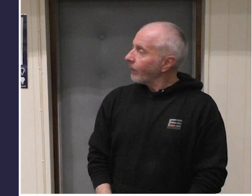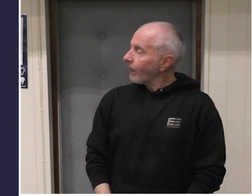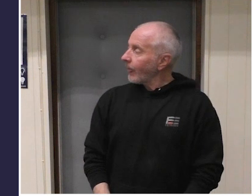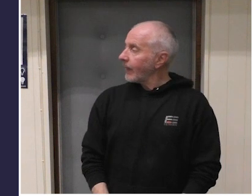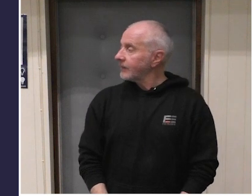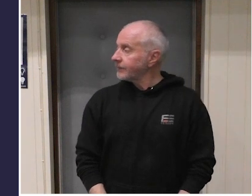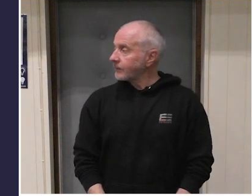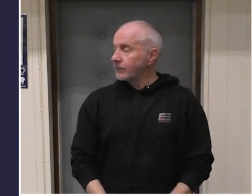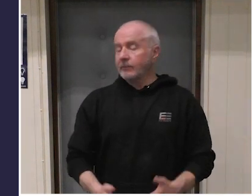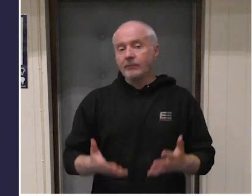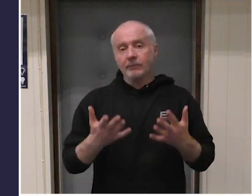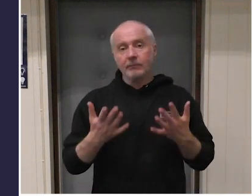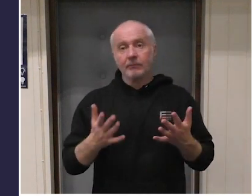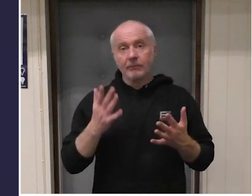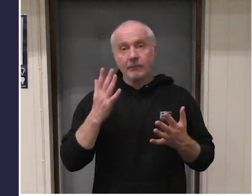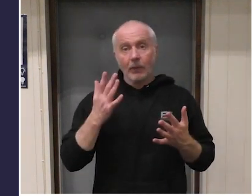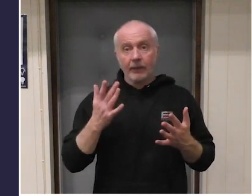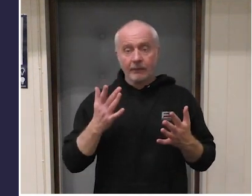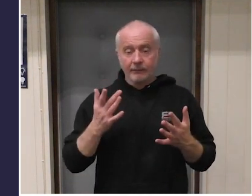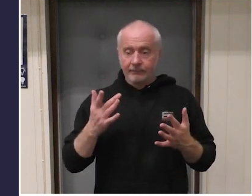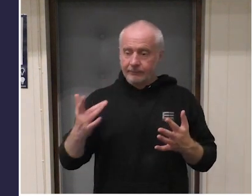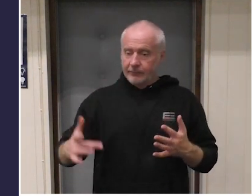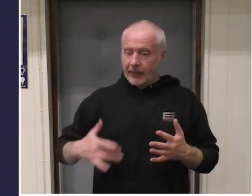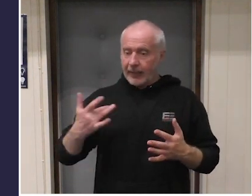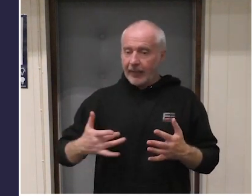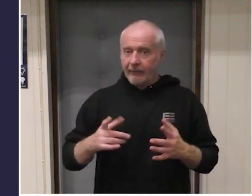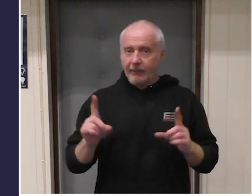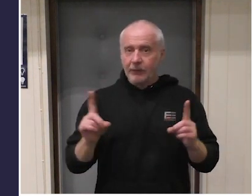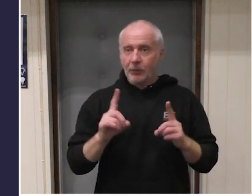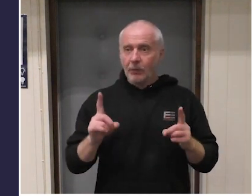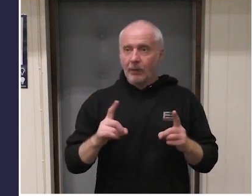So, when we talk about life, it's very natural to talk about